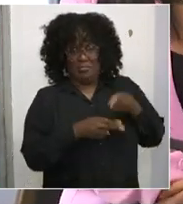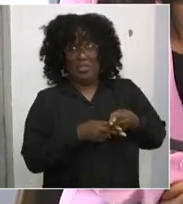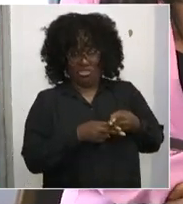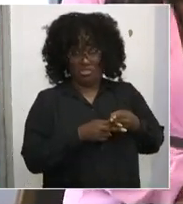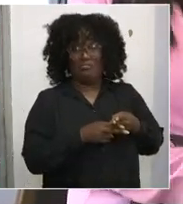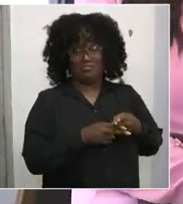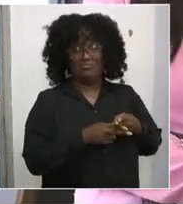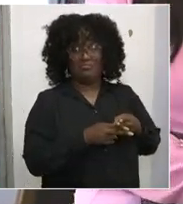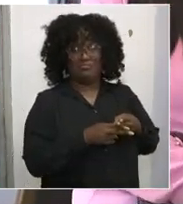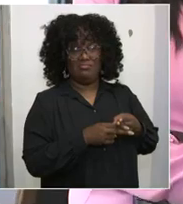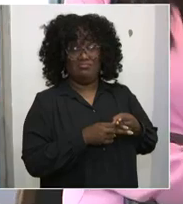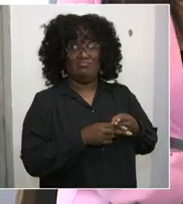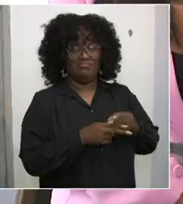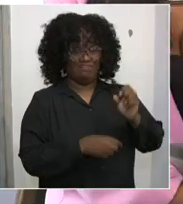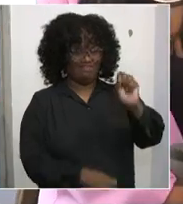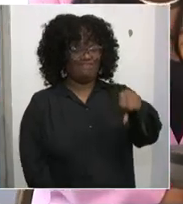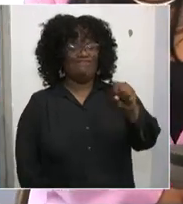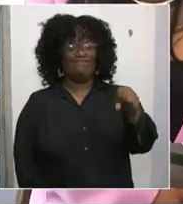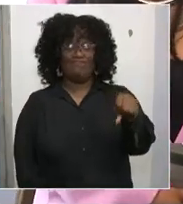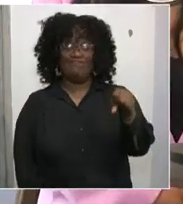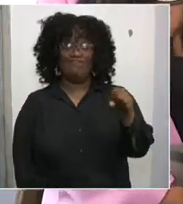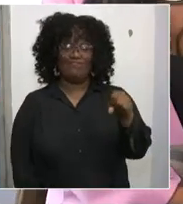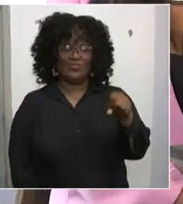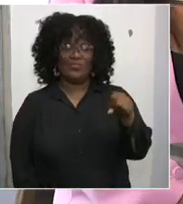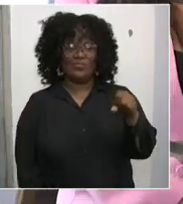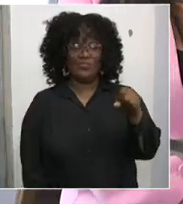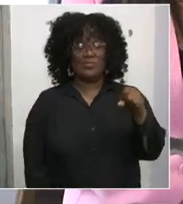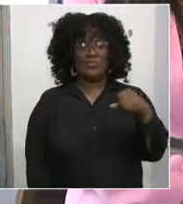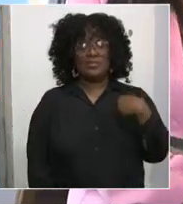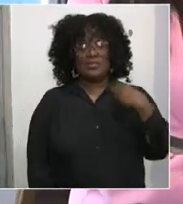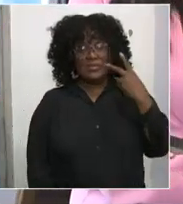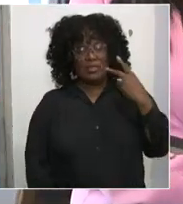seen ebbs and flows of international travel